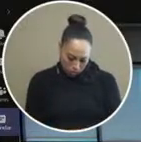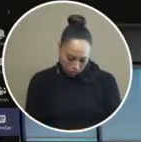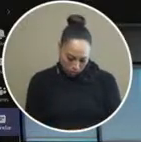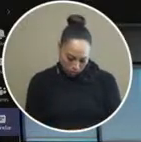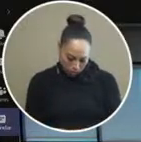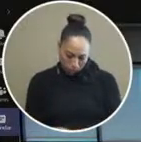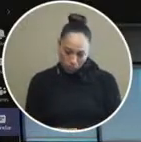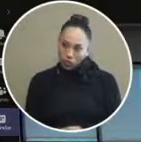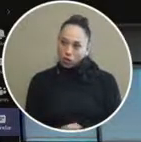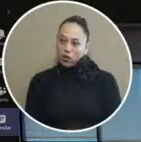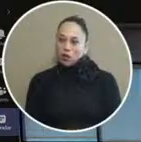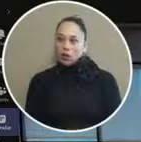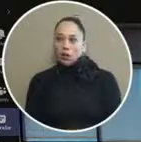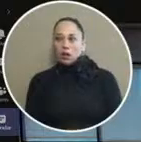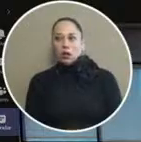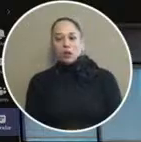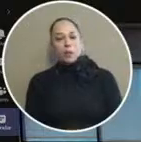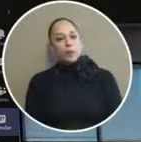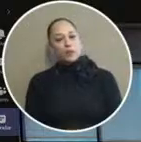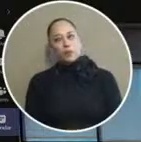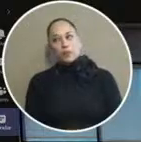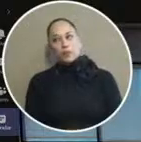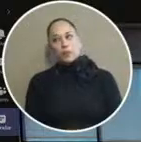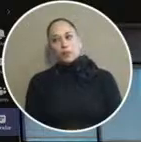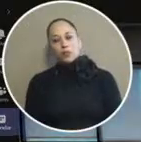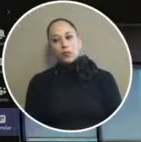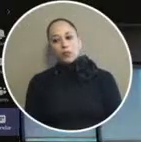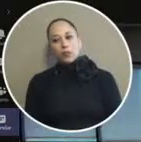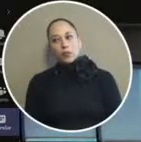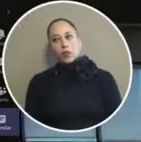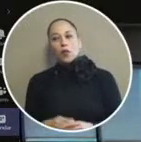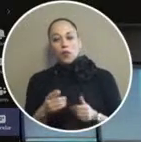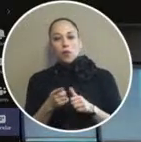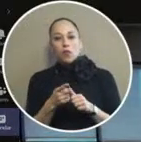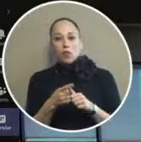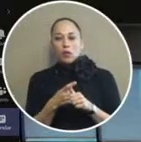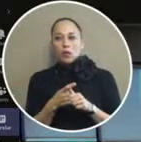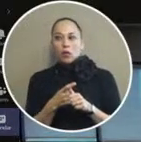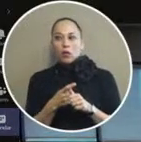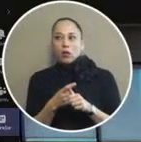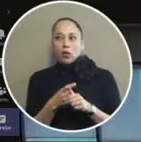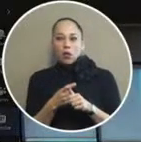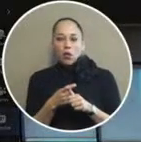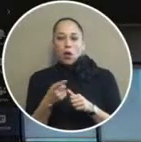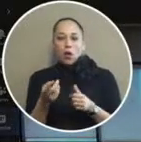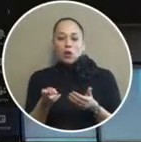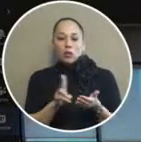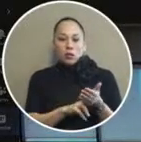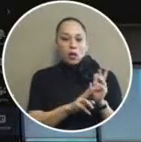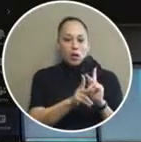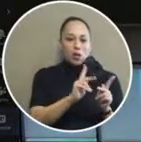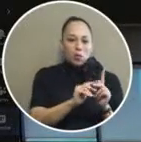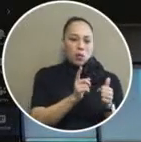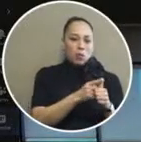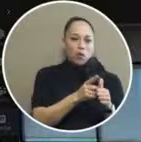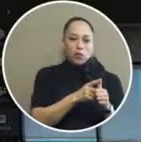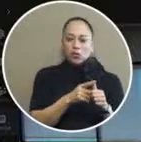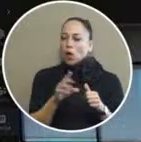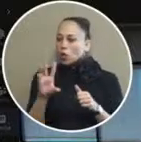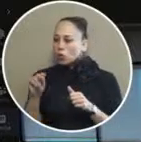Yeah, I'll wait. I'm actually wondering if there's anybody signed up to speak in public comment. Maybe we can. We're going to hold this. Peter, we're going to hold them until